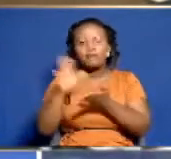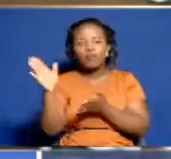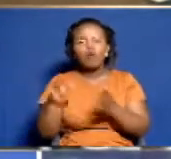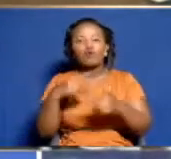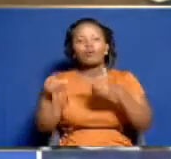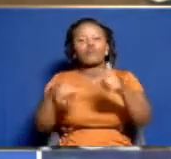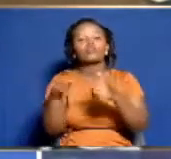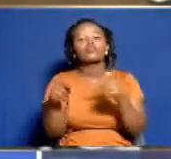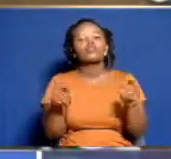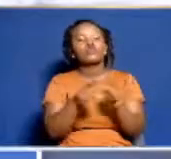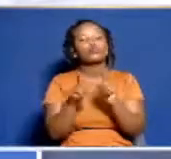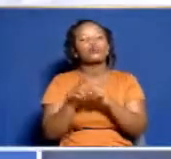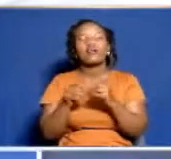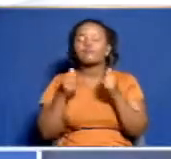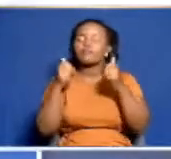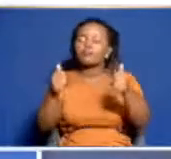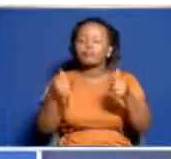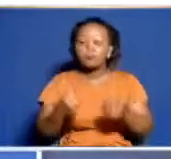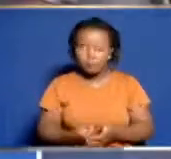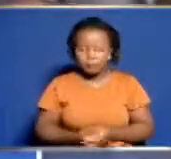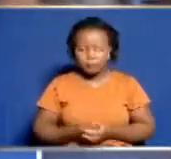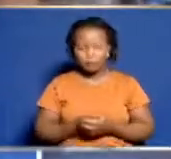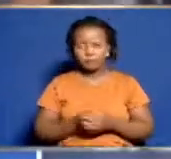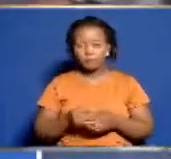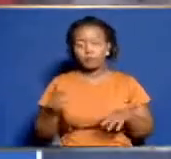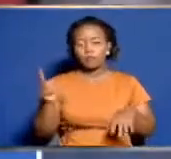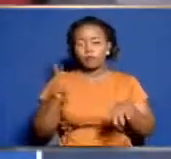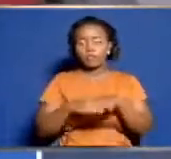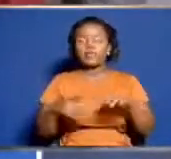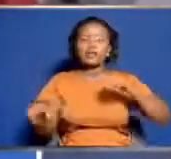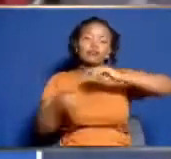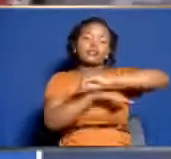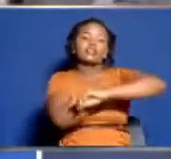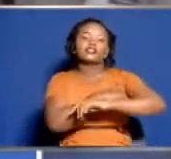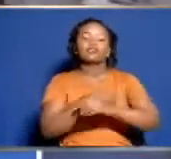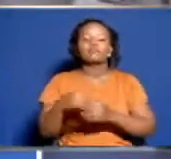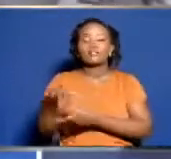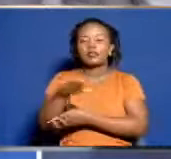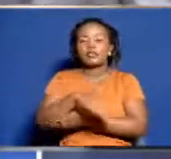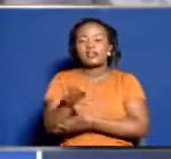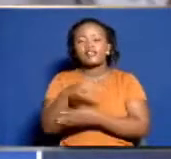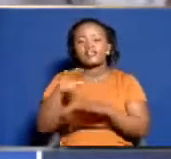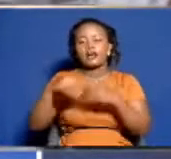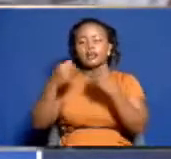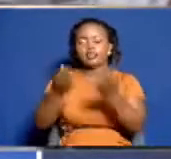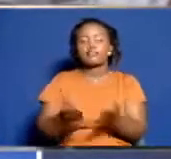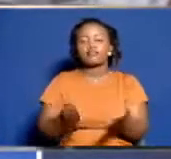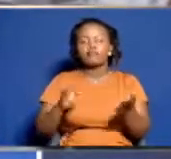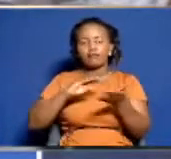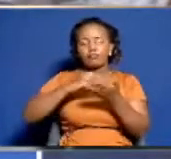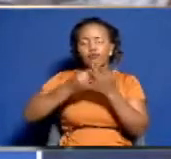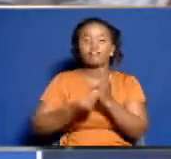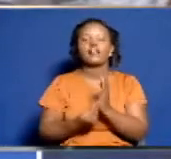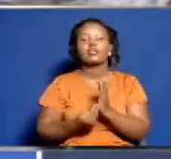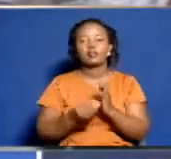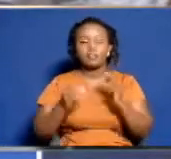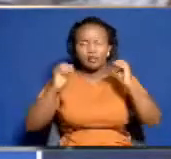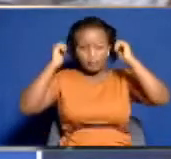ujaza. Speaking at Mulolongo Chiefs Camp, where he issued National Government Constituency Development Fund,